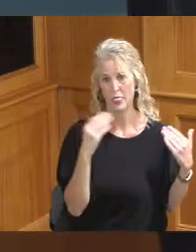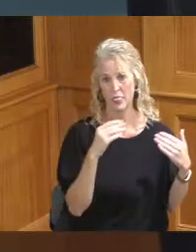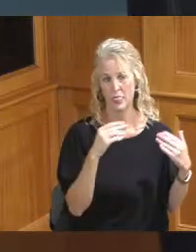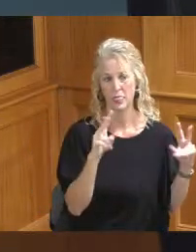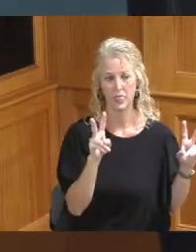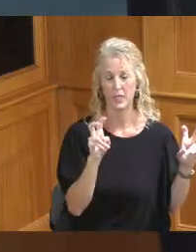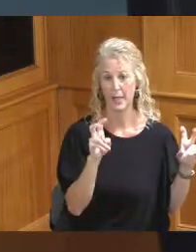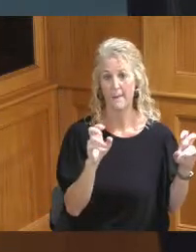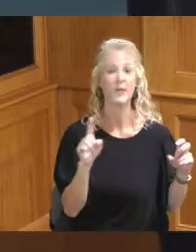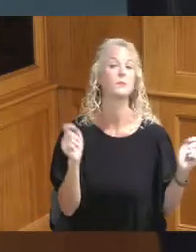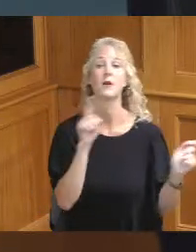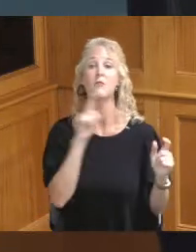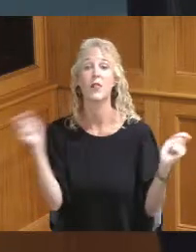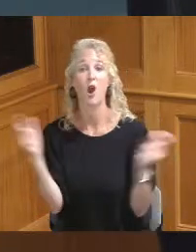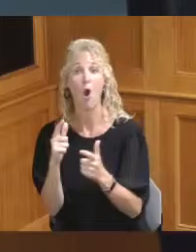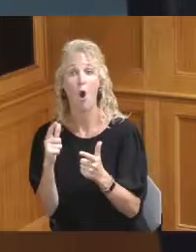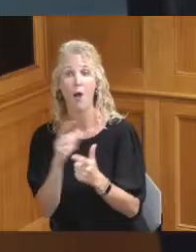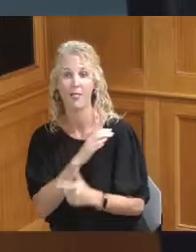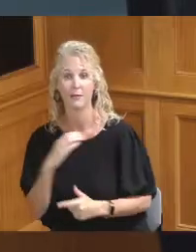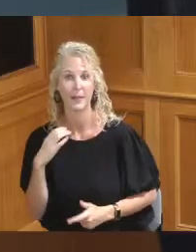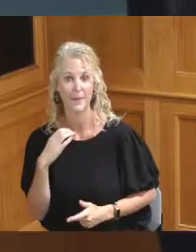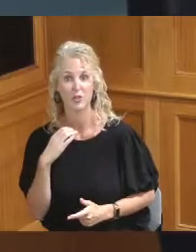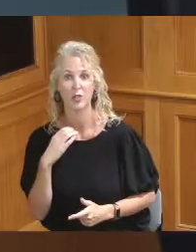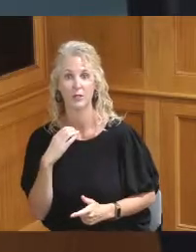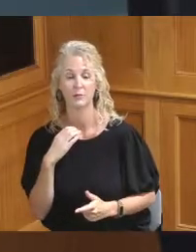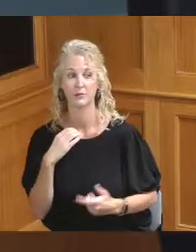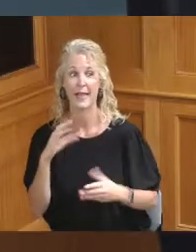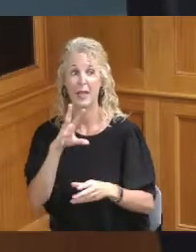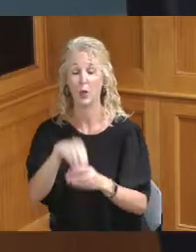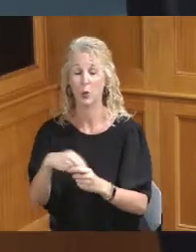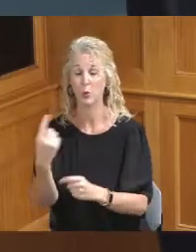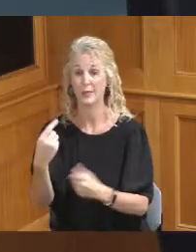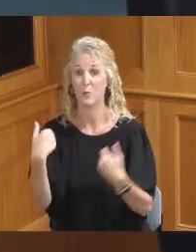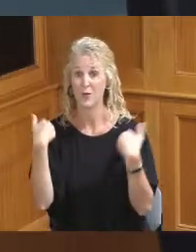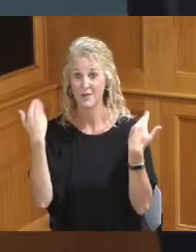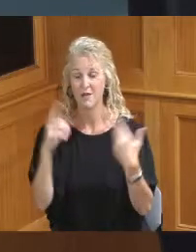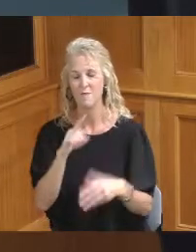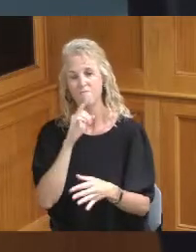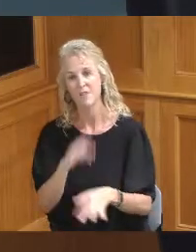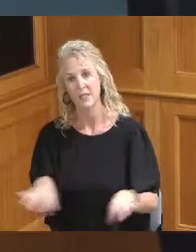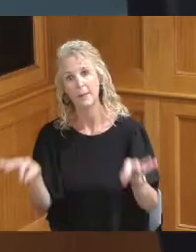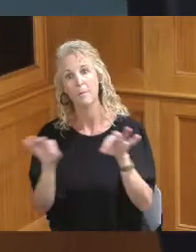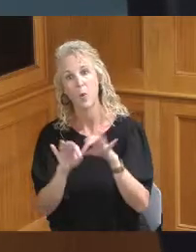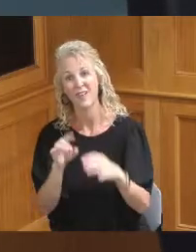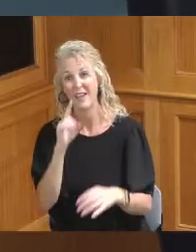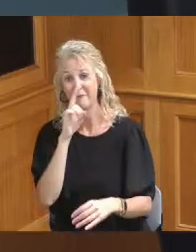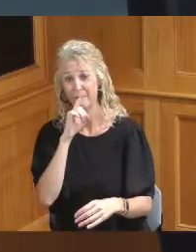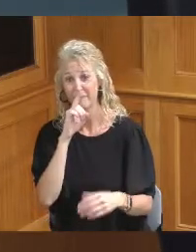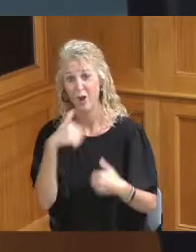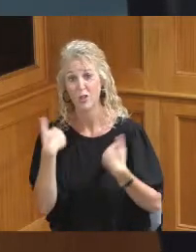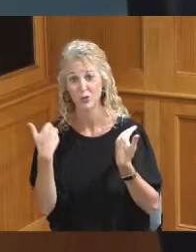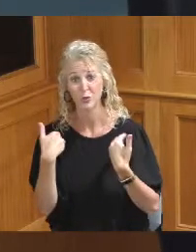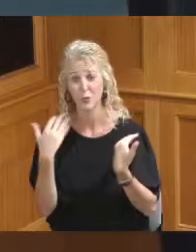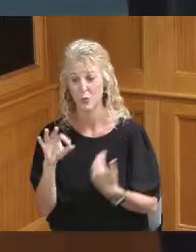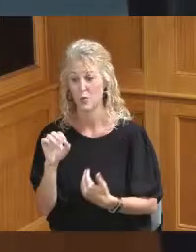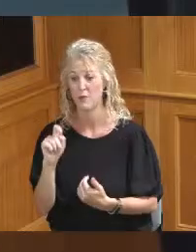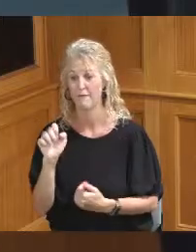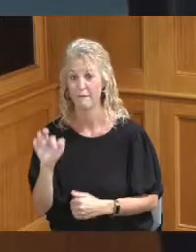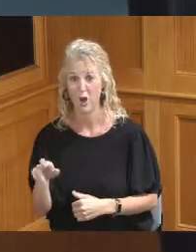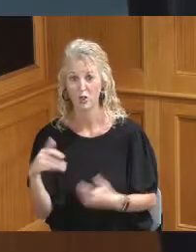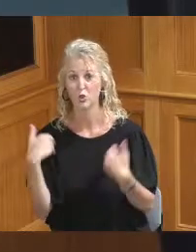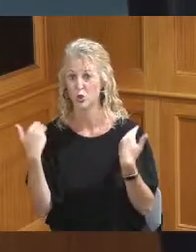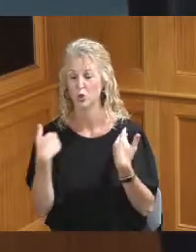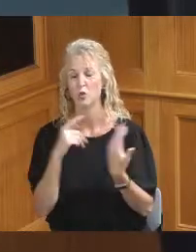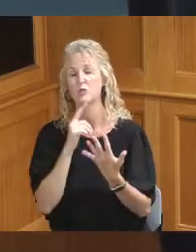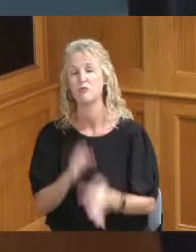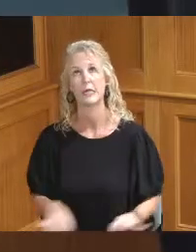youth. But obviously, having foster youth at the table is incredibly helpful when it comes to things that directly impact your lives. And